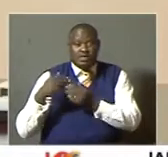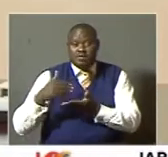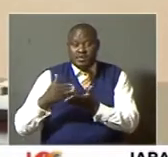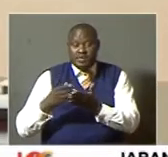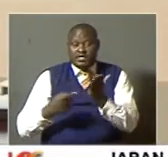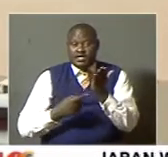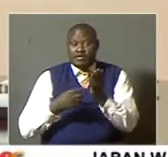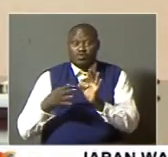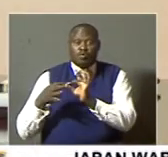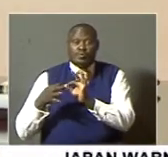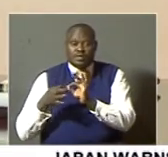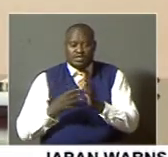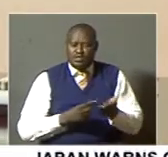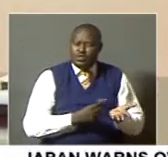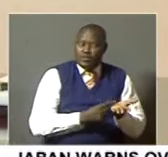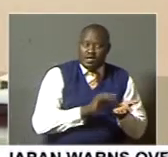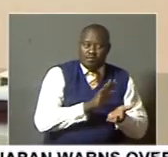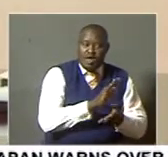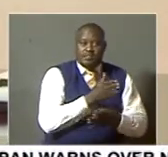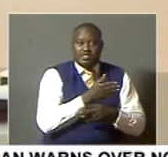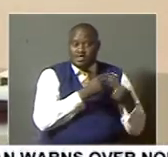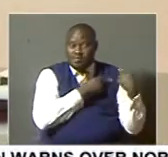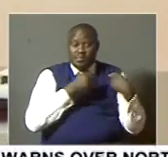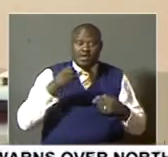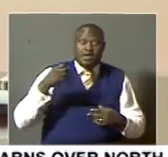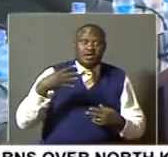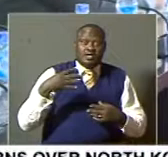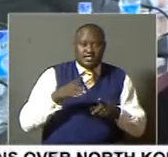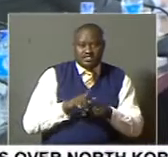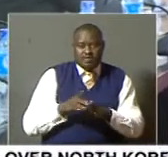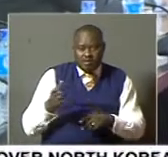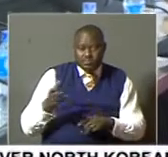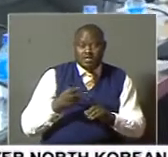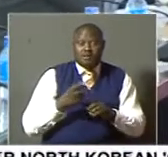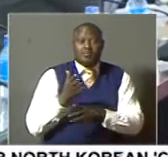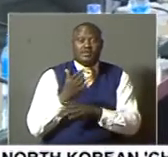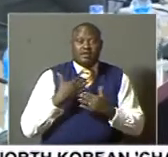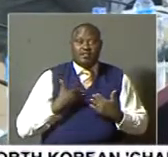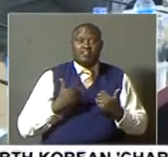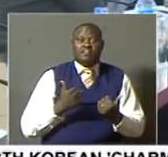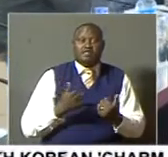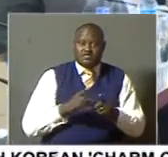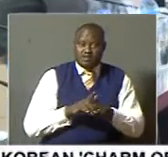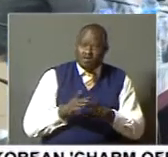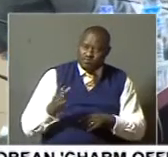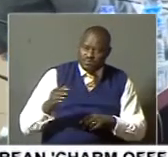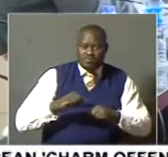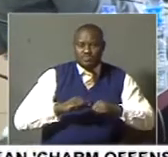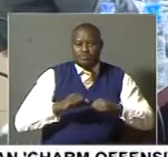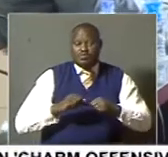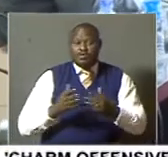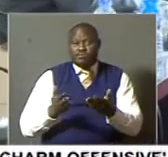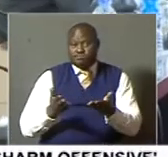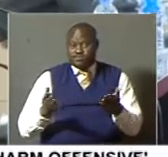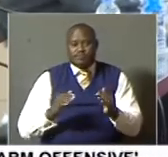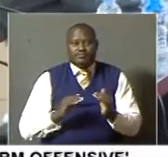Uganda's Minister of State for Energy, Engineer Dijang Simon, the Minister of Health, Dr. Ruth Cheng, among others. The